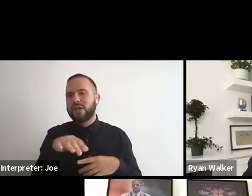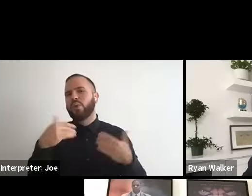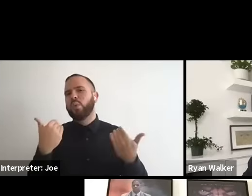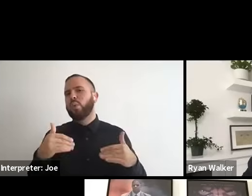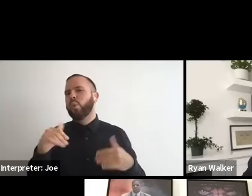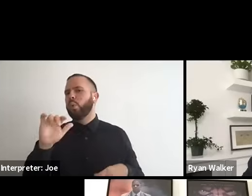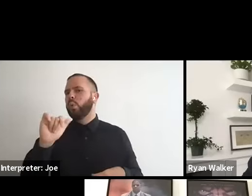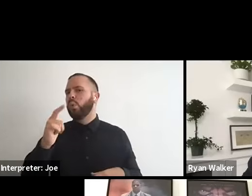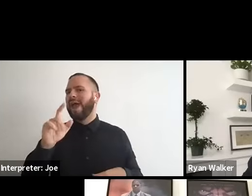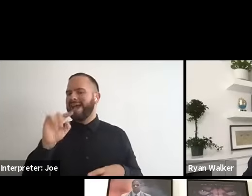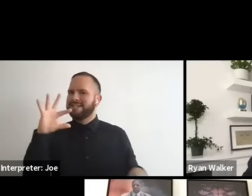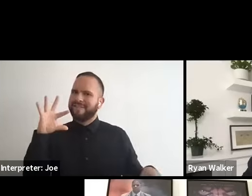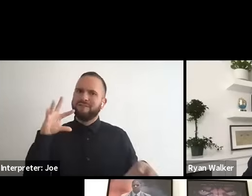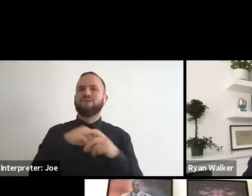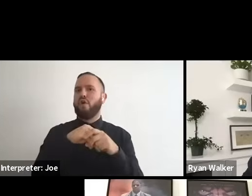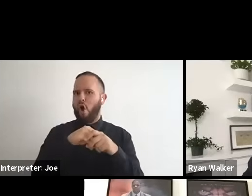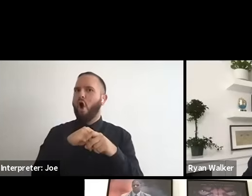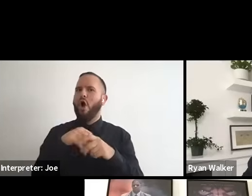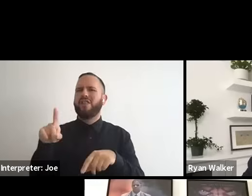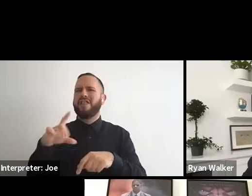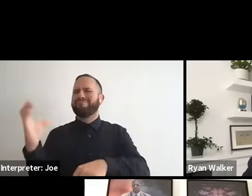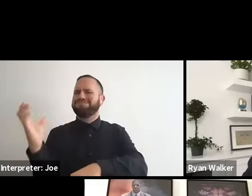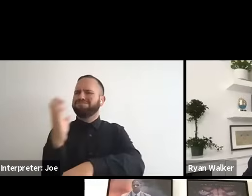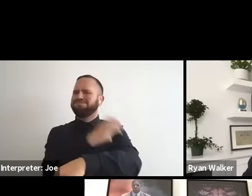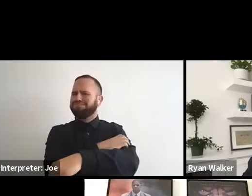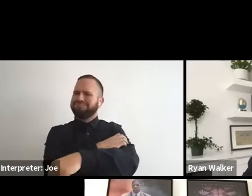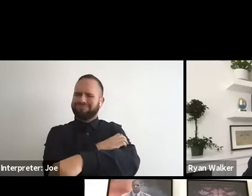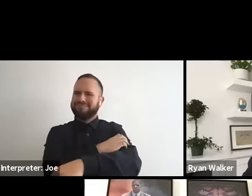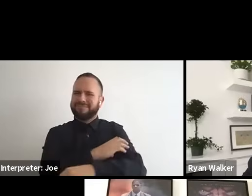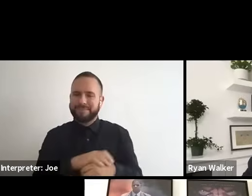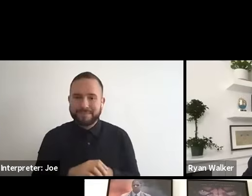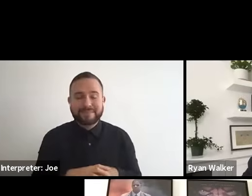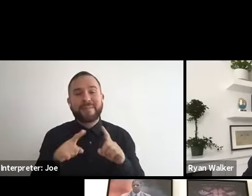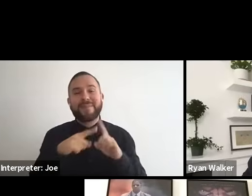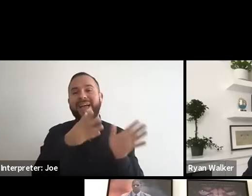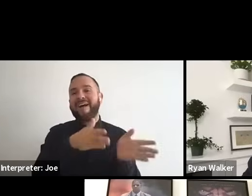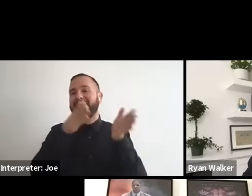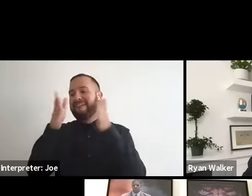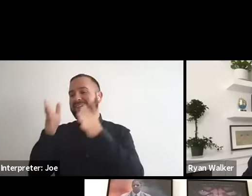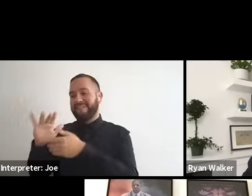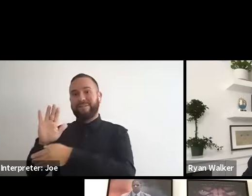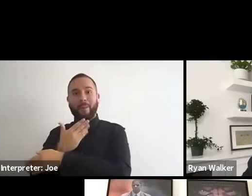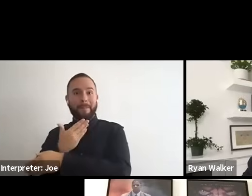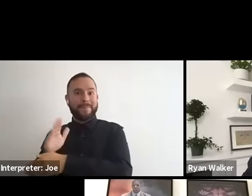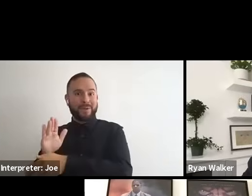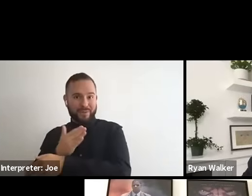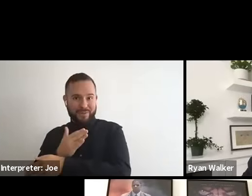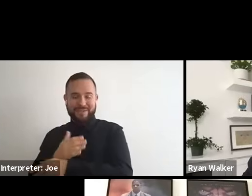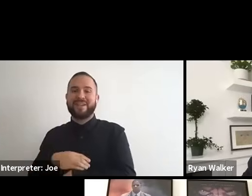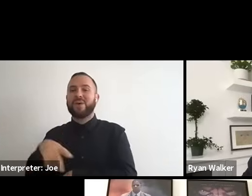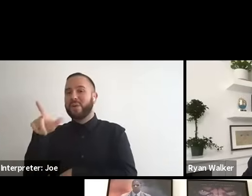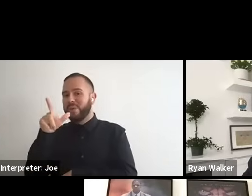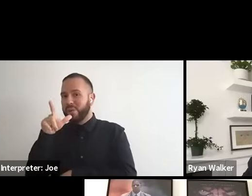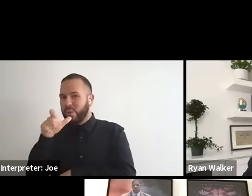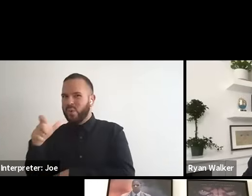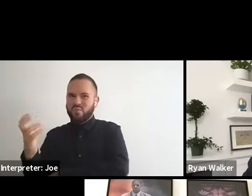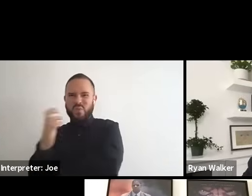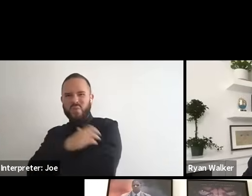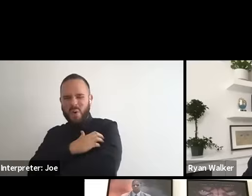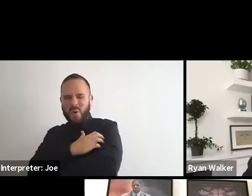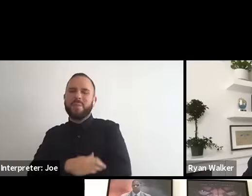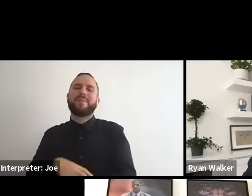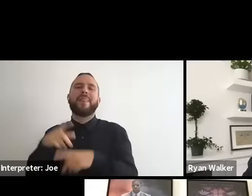the power brokers in that field. In the music industry, the power brokers are the lawyers and the managers.